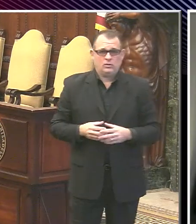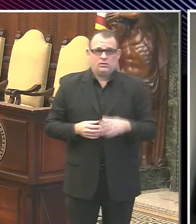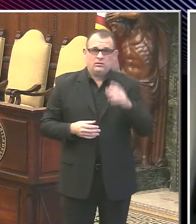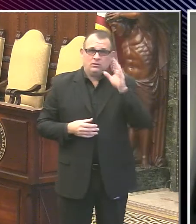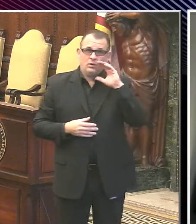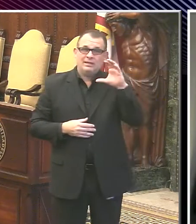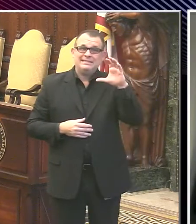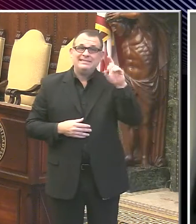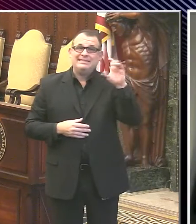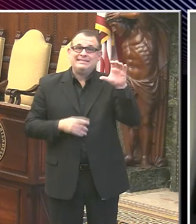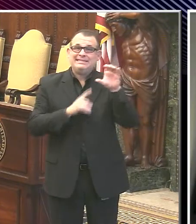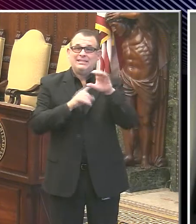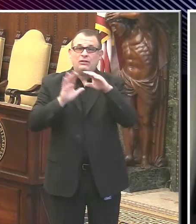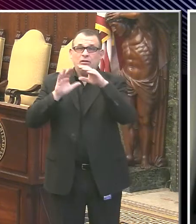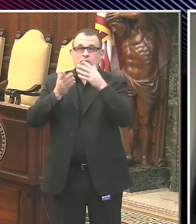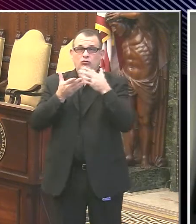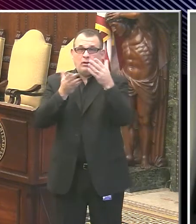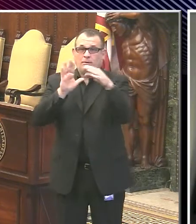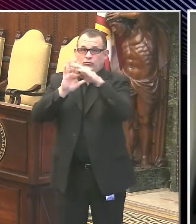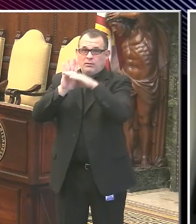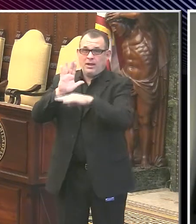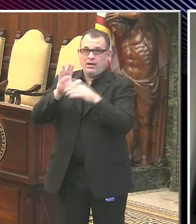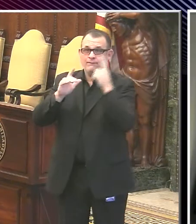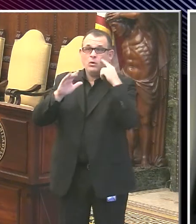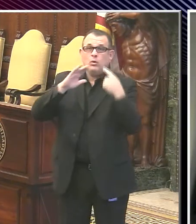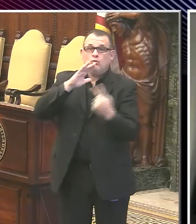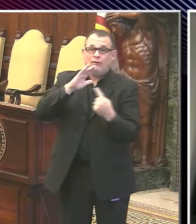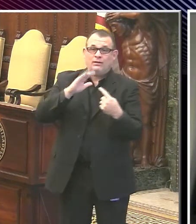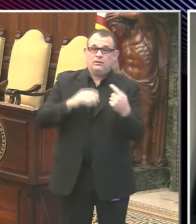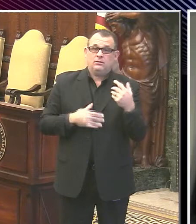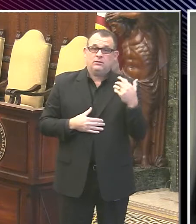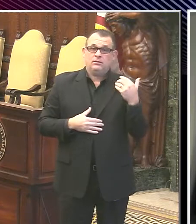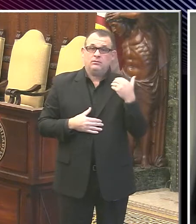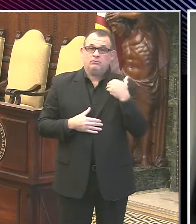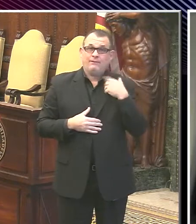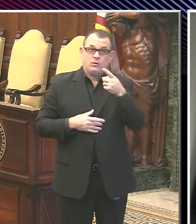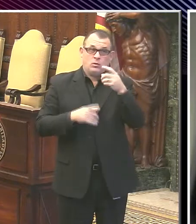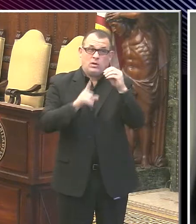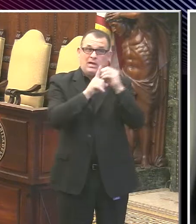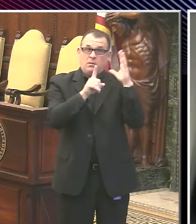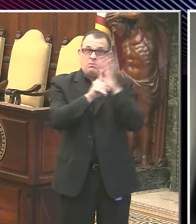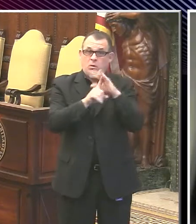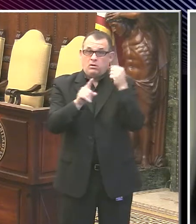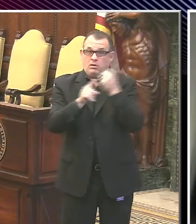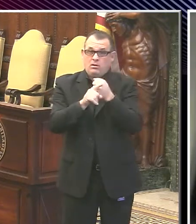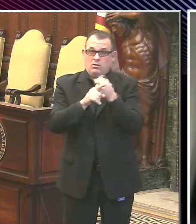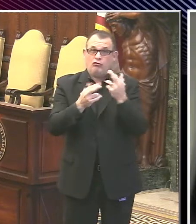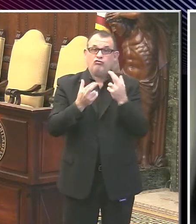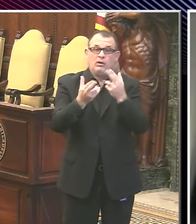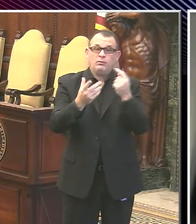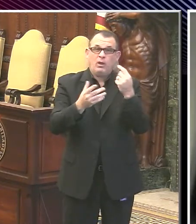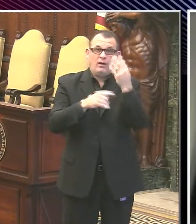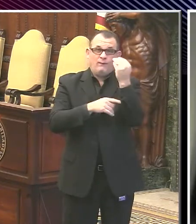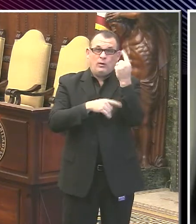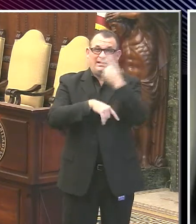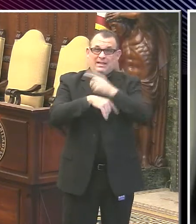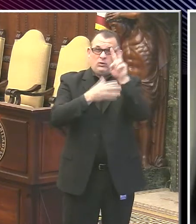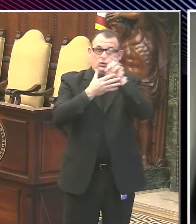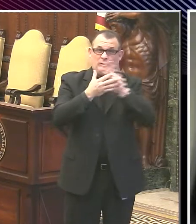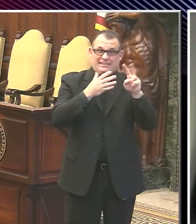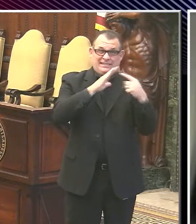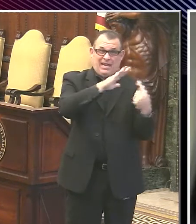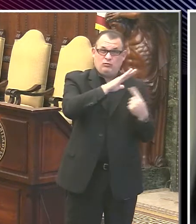the quarantine period. Previously, if you're exposed to someone with COVID, the recommendation was to quarantine for 14 days after the last